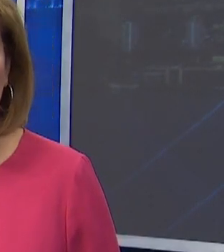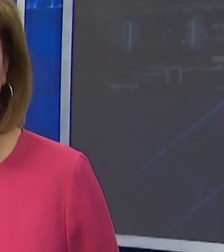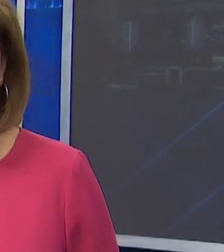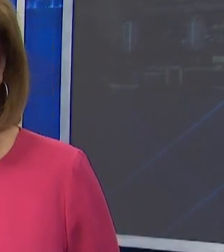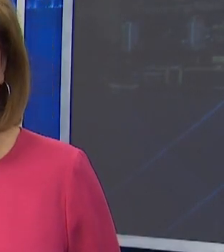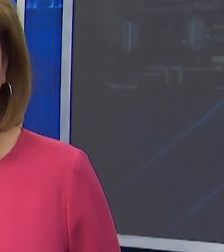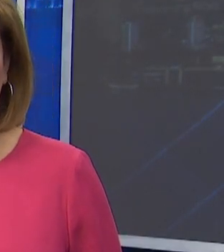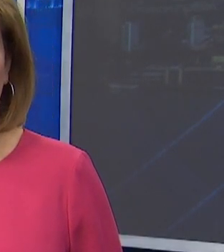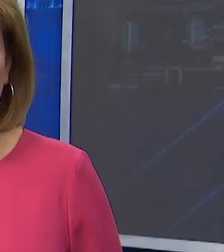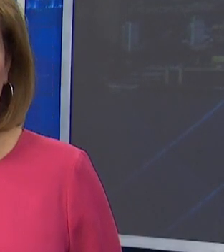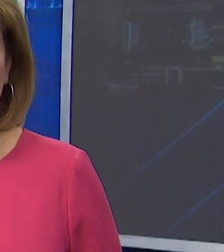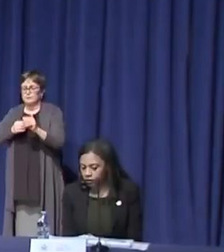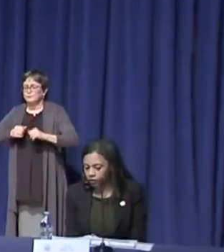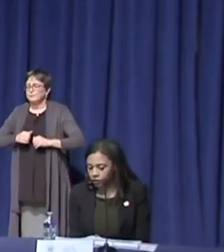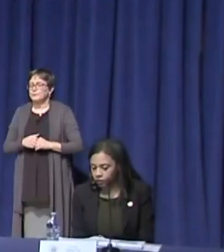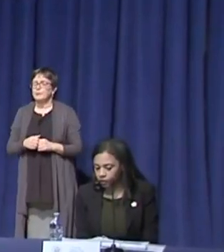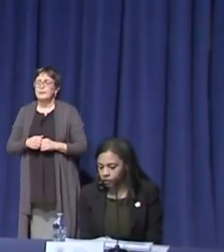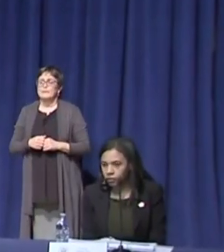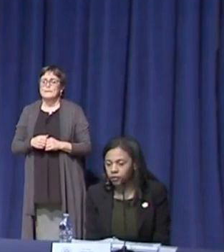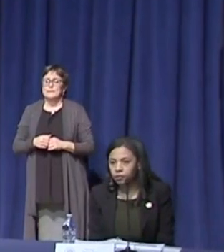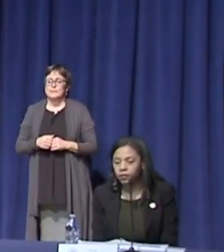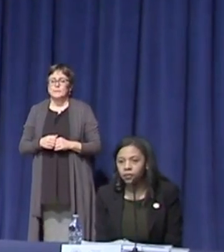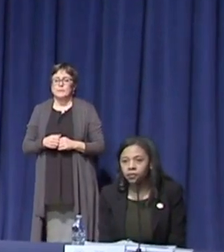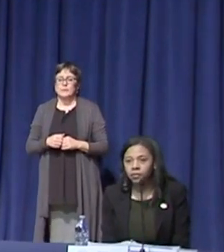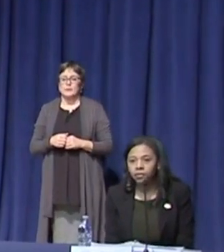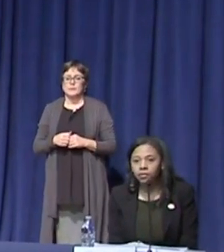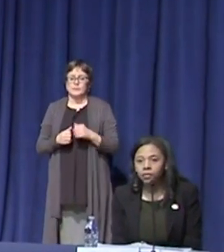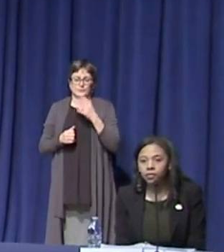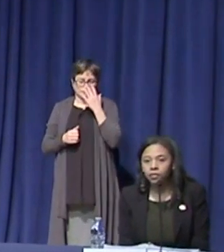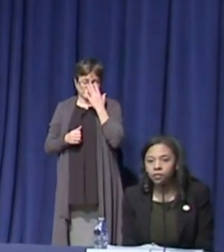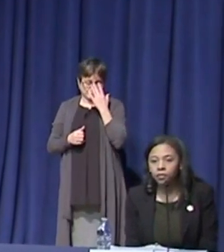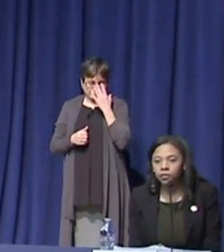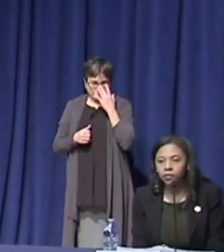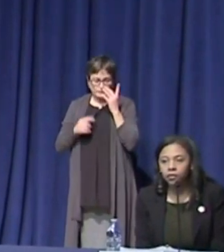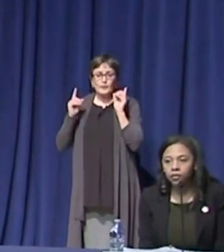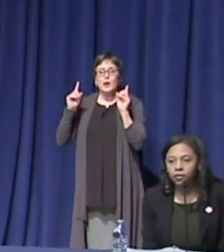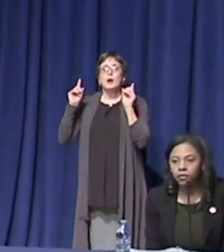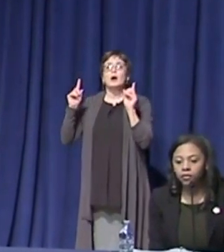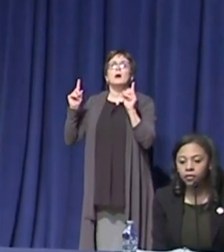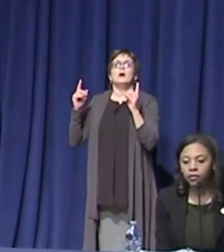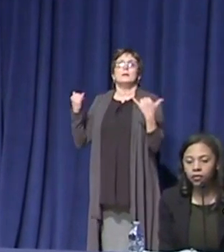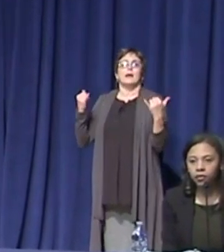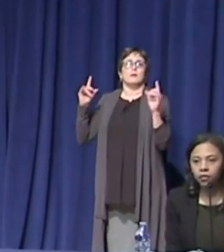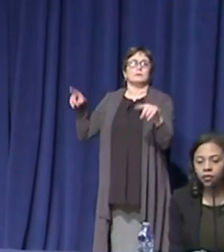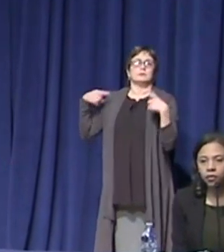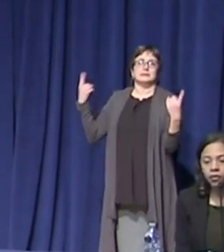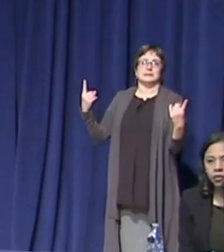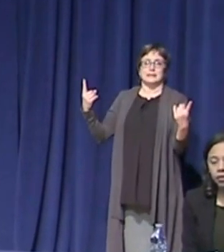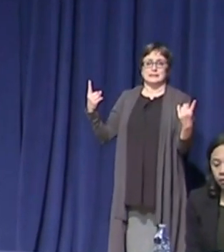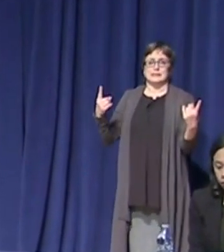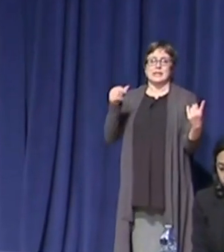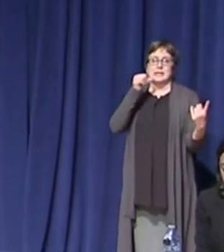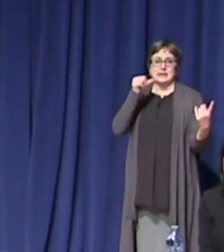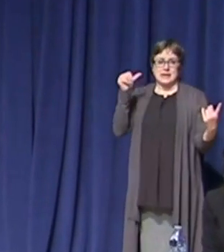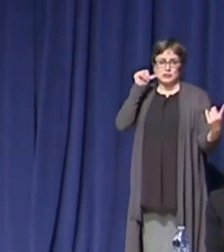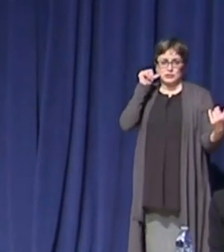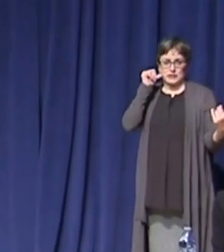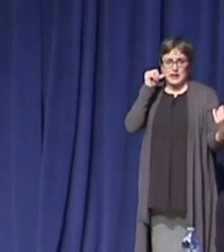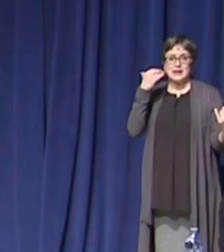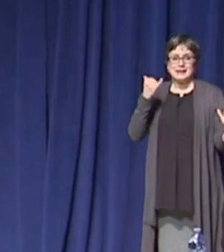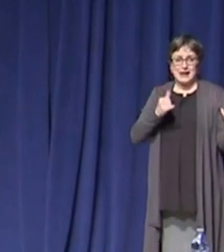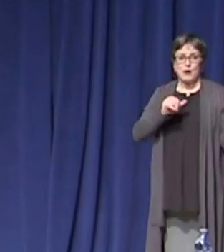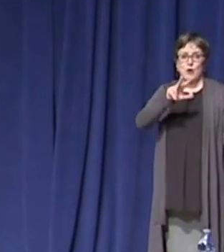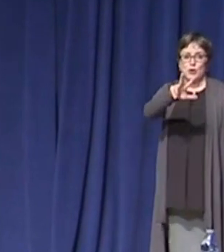it is quickly spreading. Since yesterday, we have received 318 new positive test